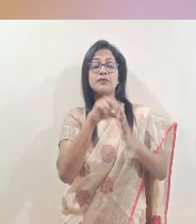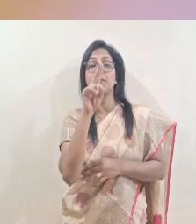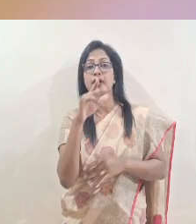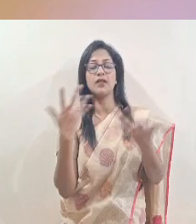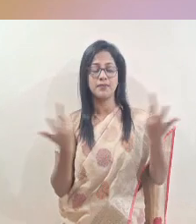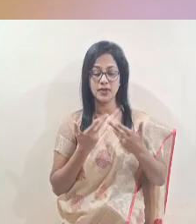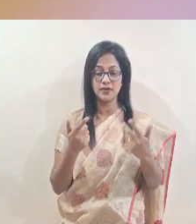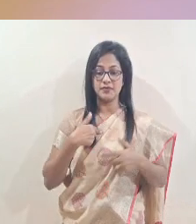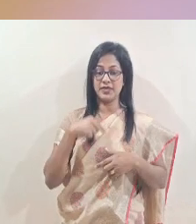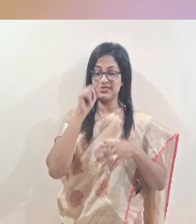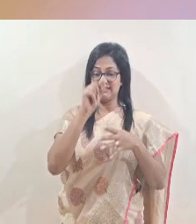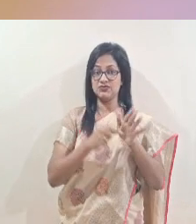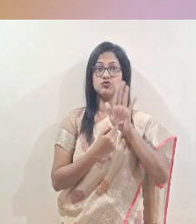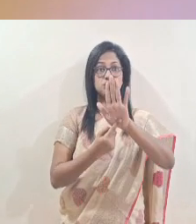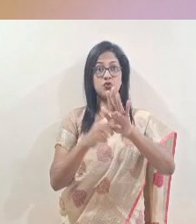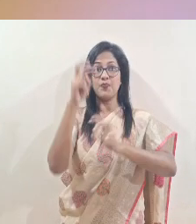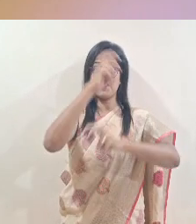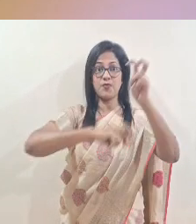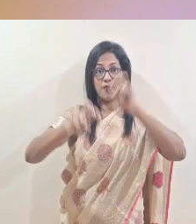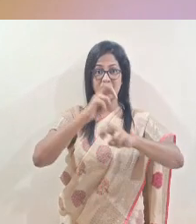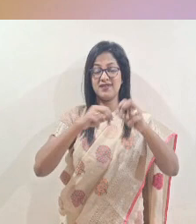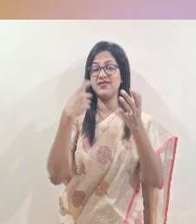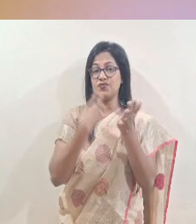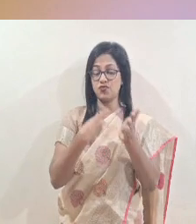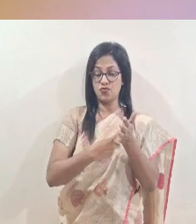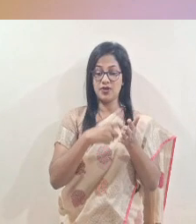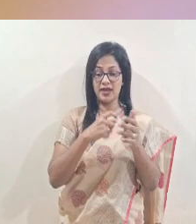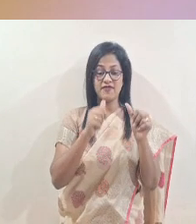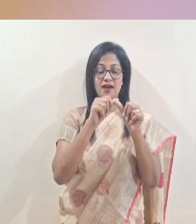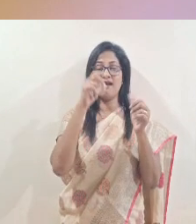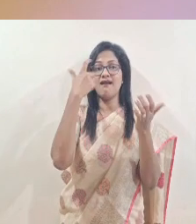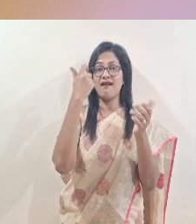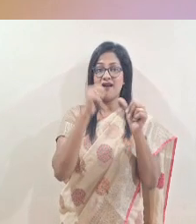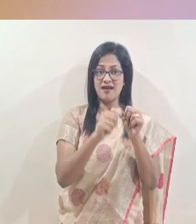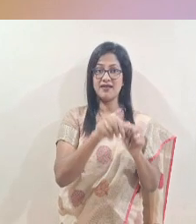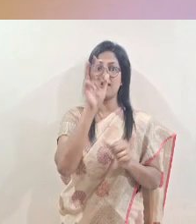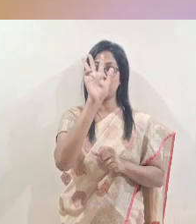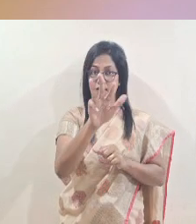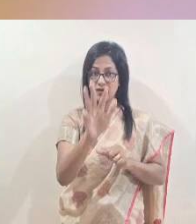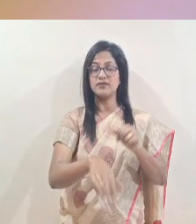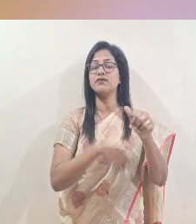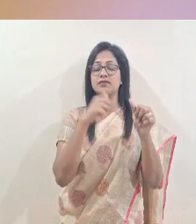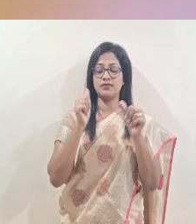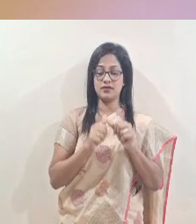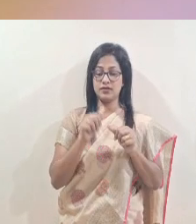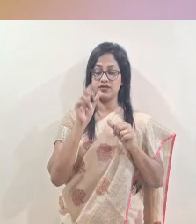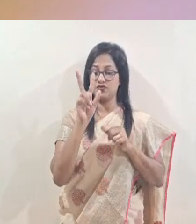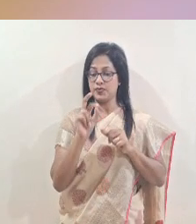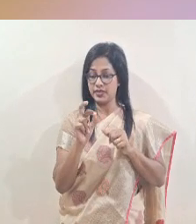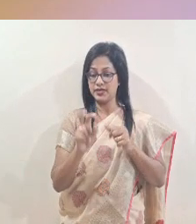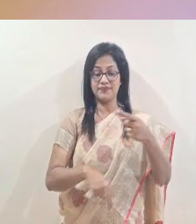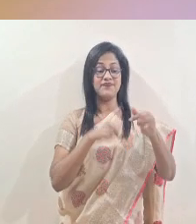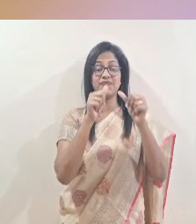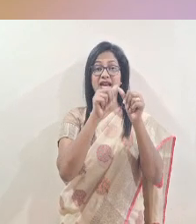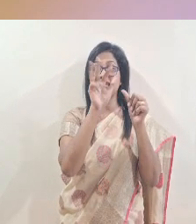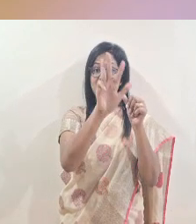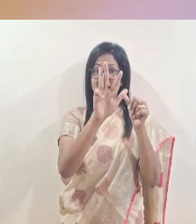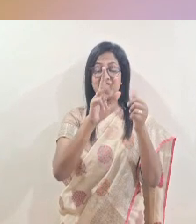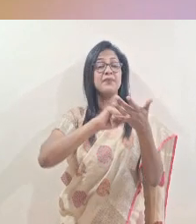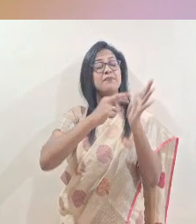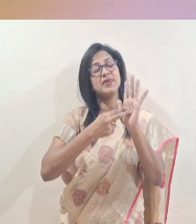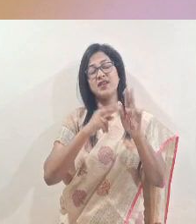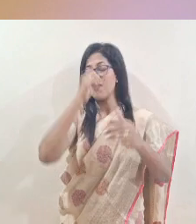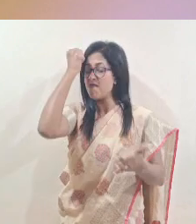And highlighting mobility, there are two articles, which is one is Article 9 and one is Article 20. Article 9